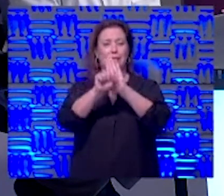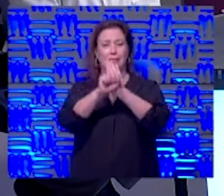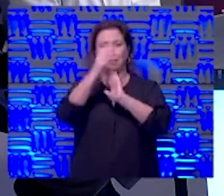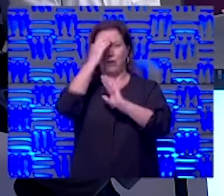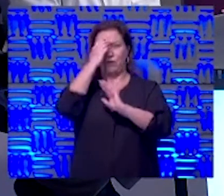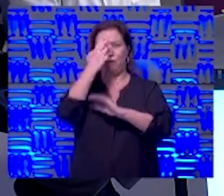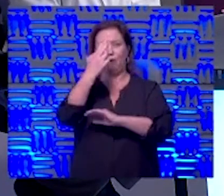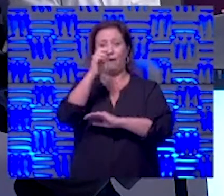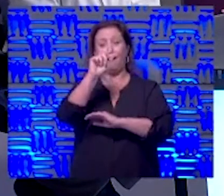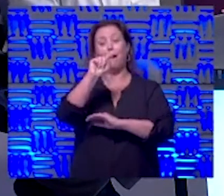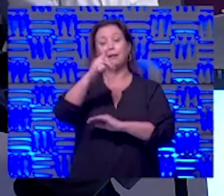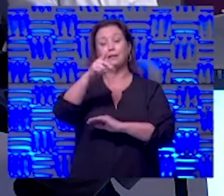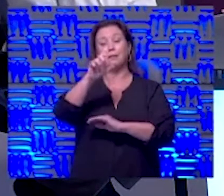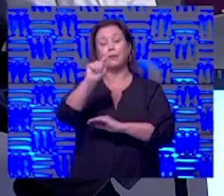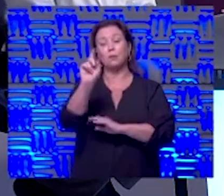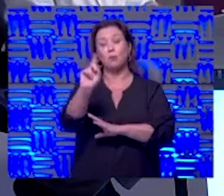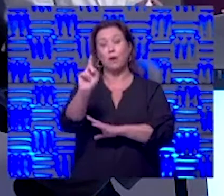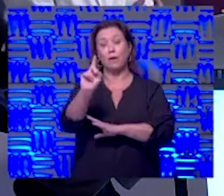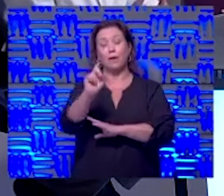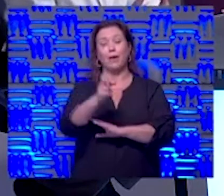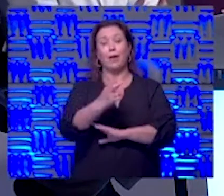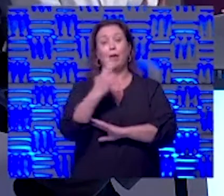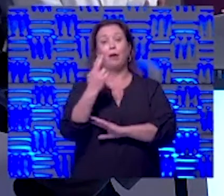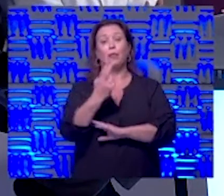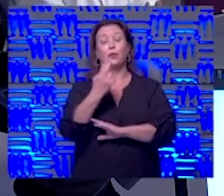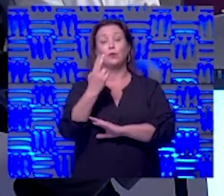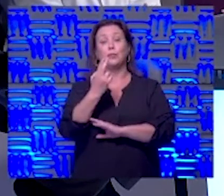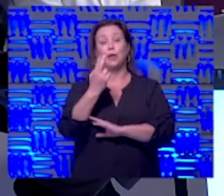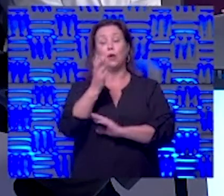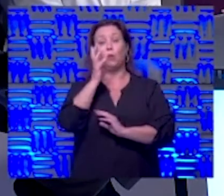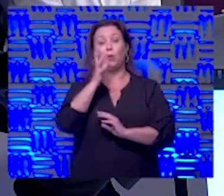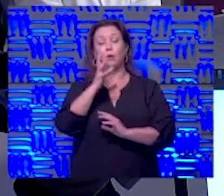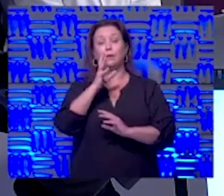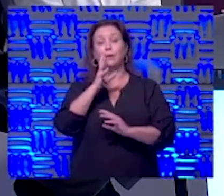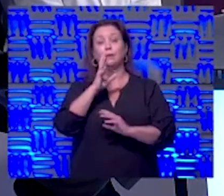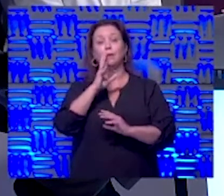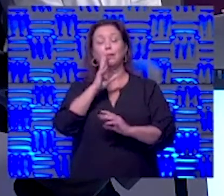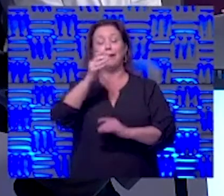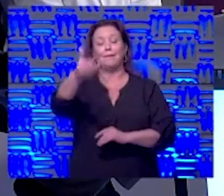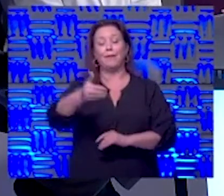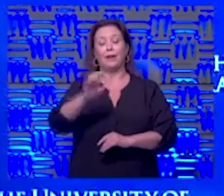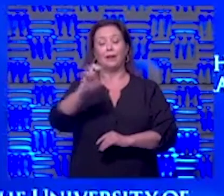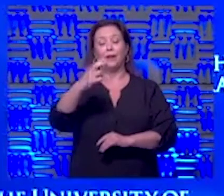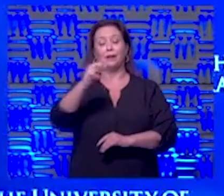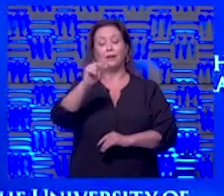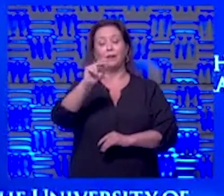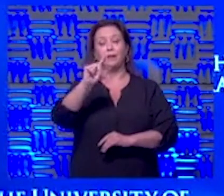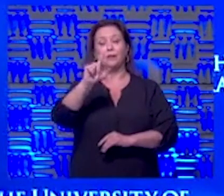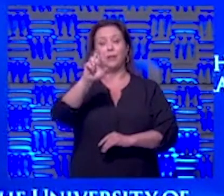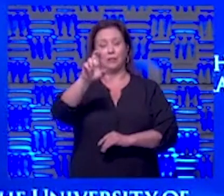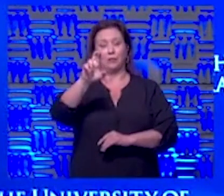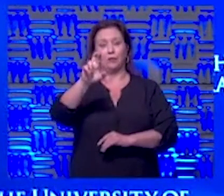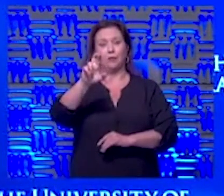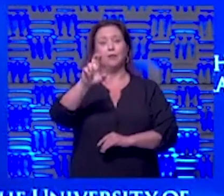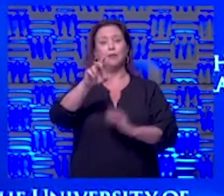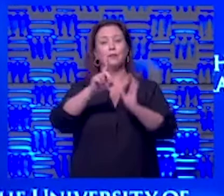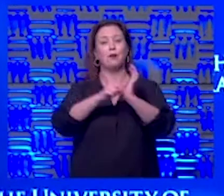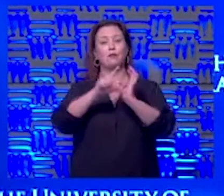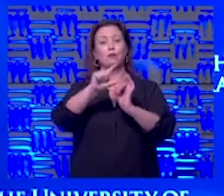hot spots are. And on Thursday, we're going to have the chancellor back from KU. Dr. Doug Girard is going